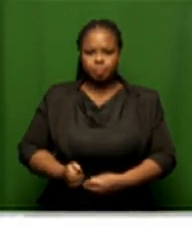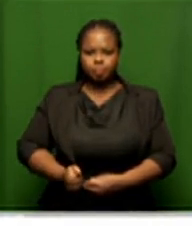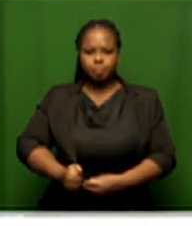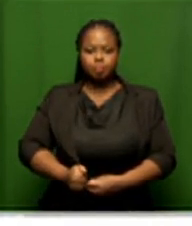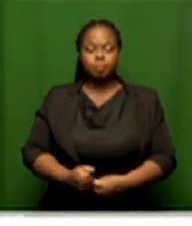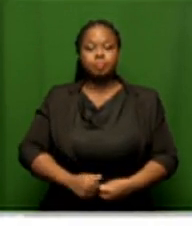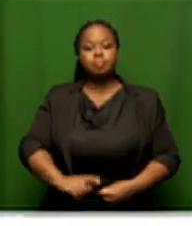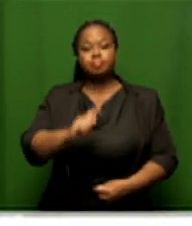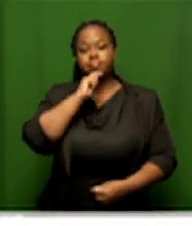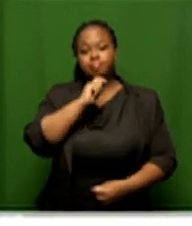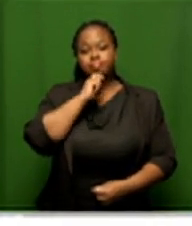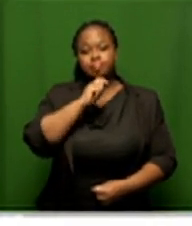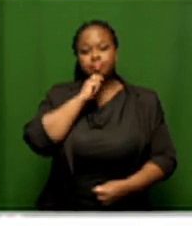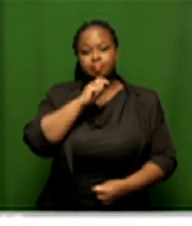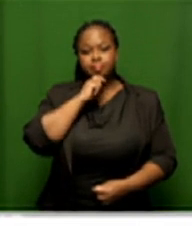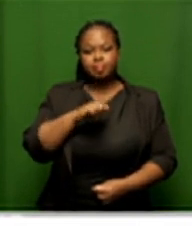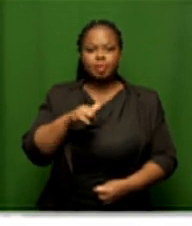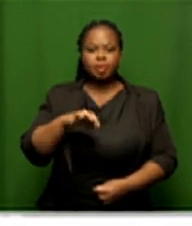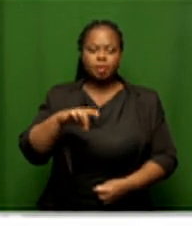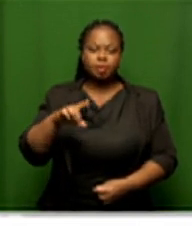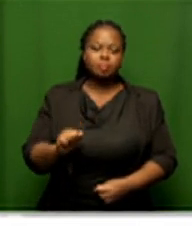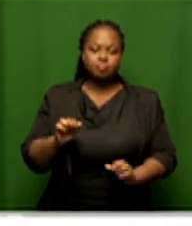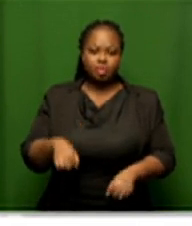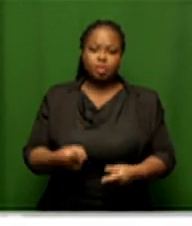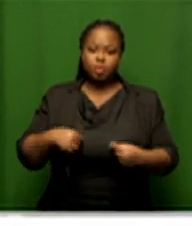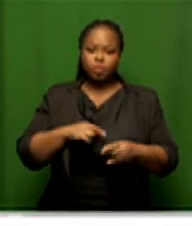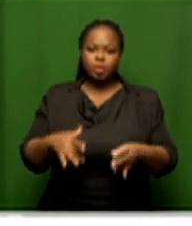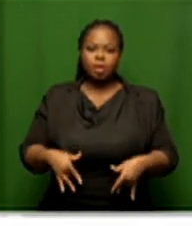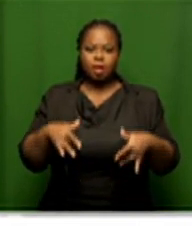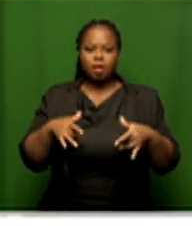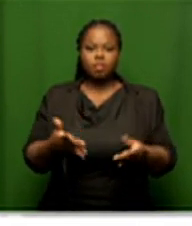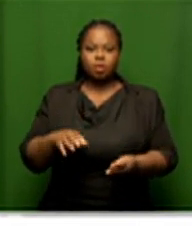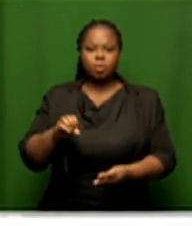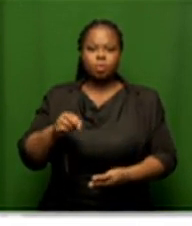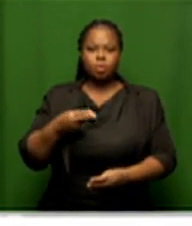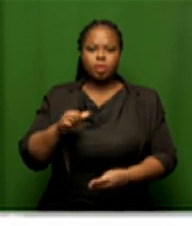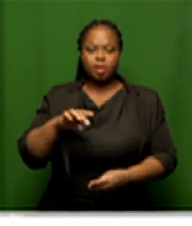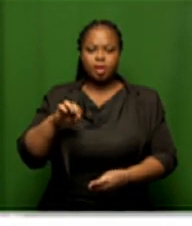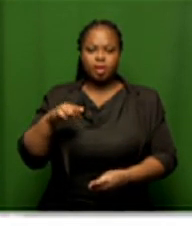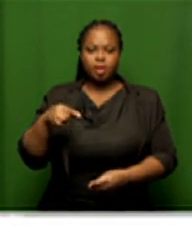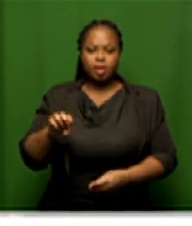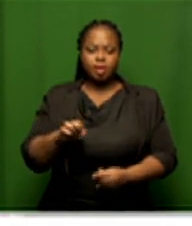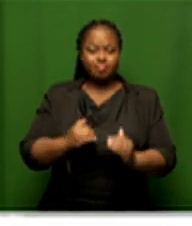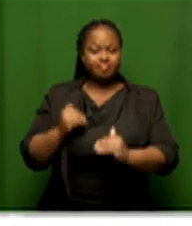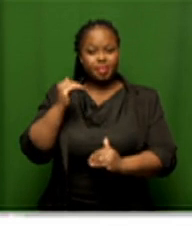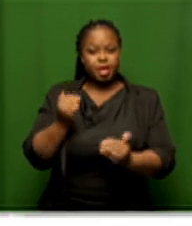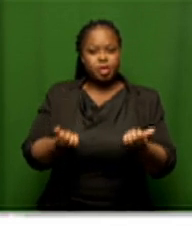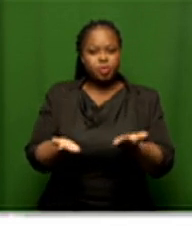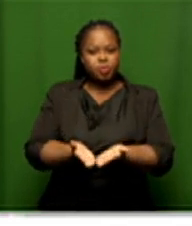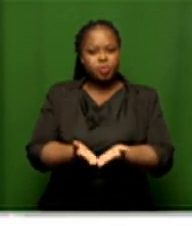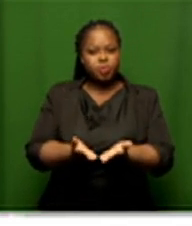A very good morning to you, Ayanda. Like you've just mentioned, we're coming to you live from Ohlange Secondary School. Ohlange is a